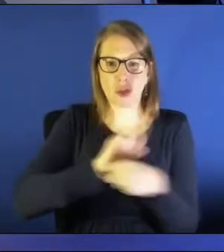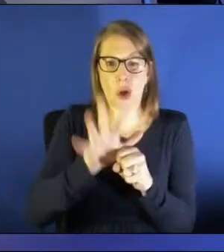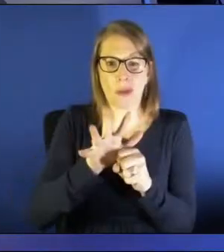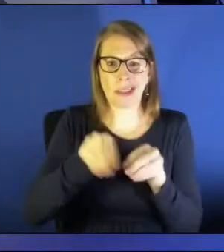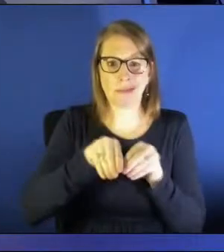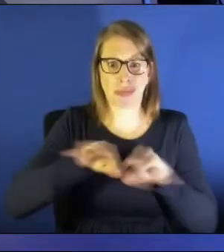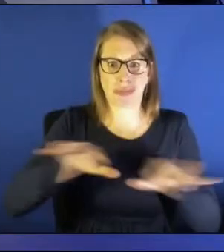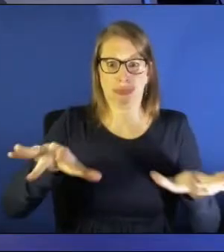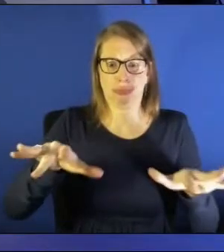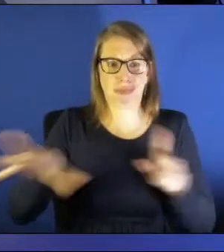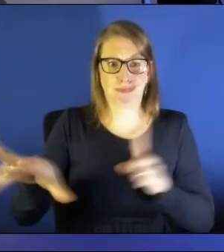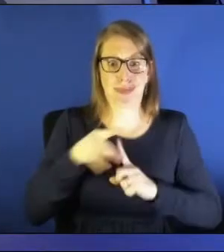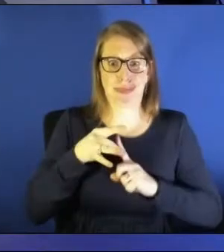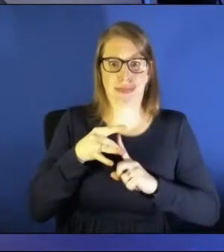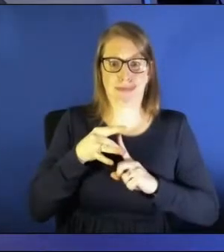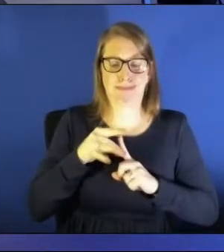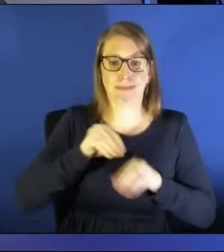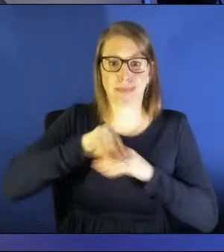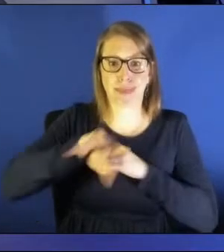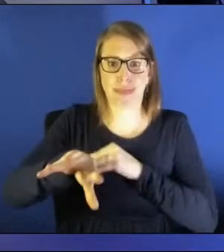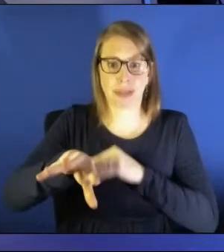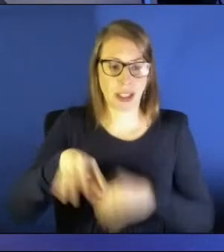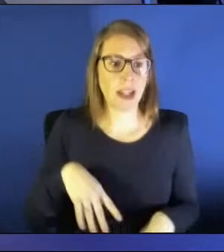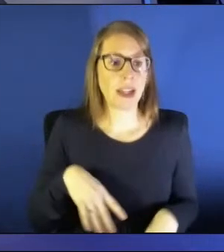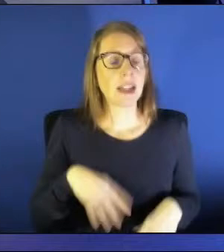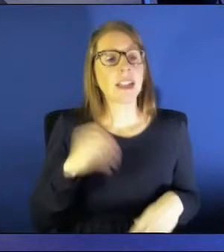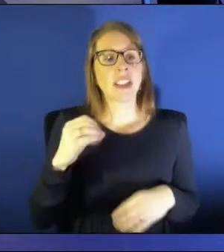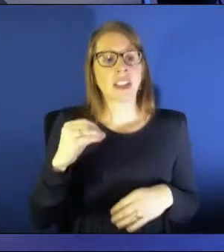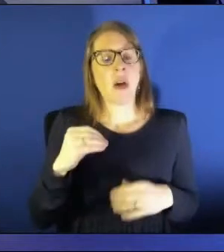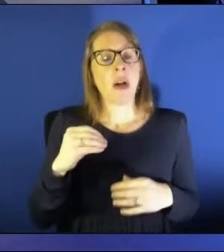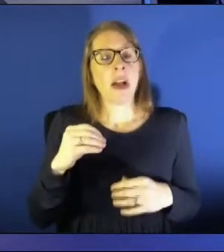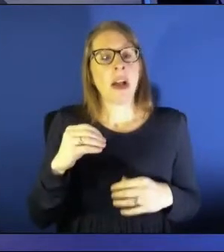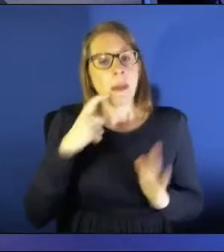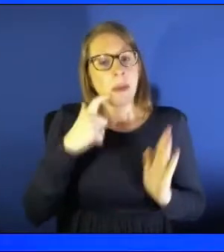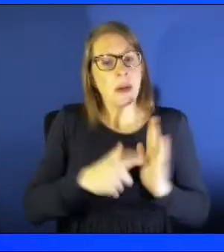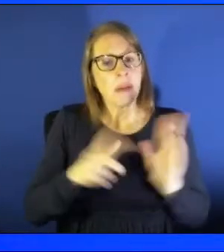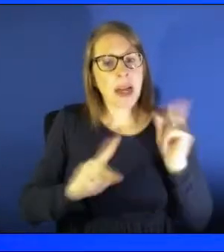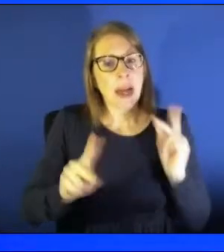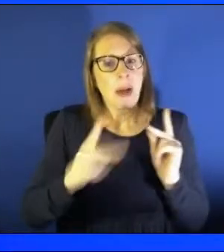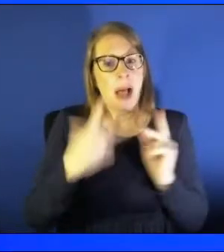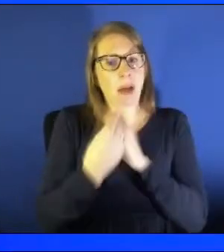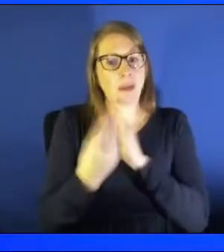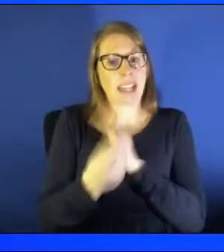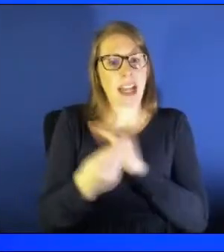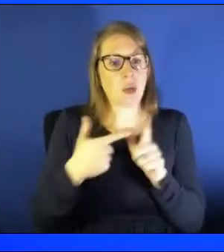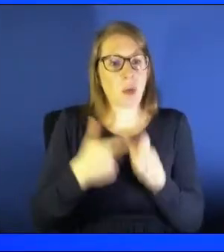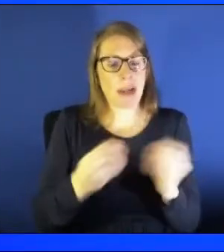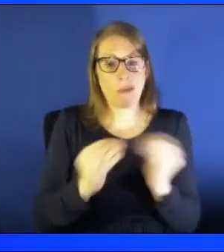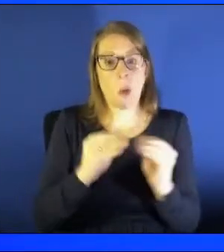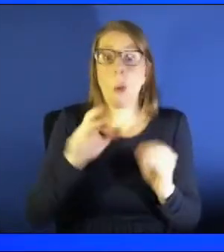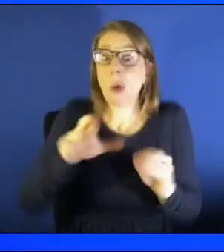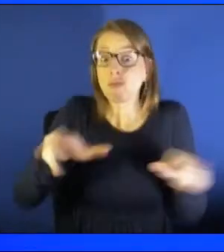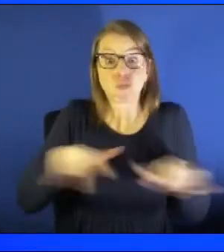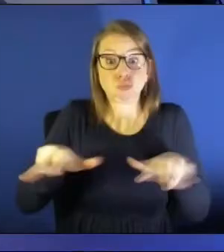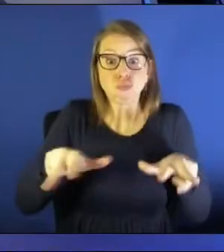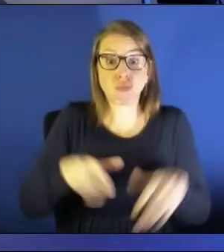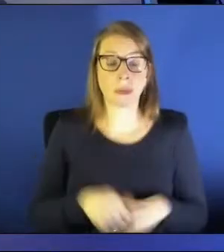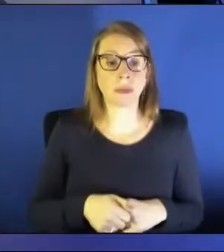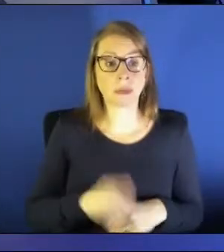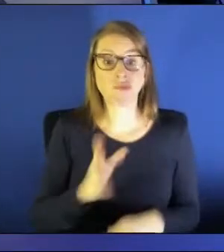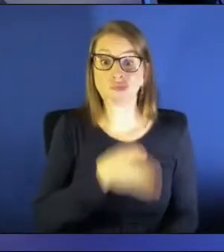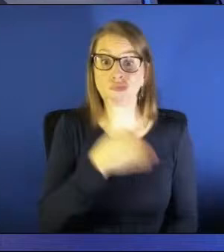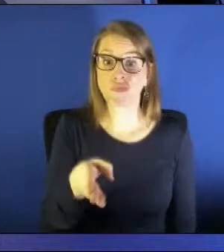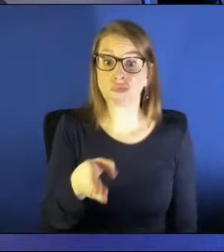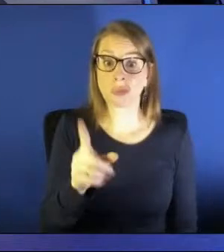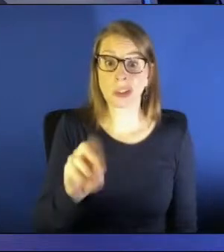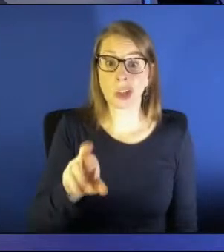seeing a big uptick in my patient population of people who have been getting out there and getting running, or even just walking. Dr. Toby, what about you? How was running